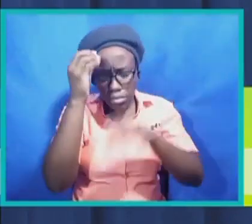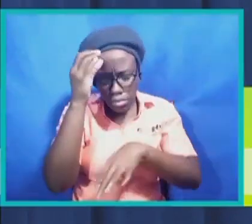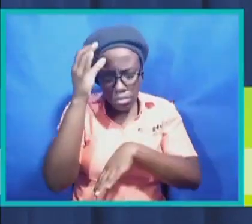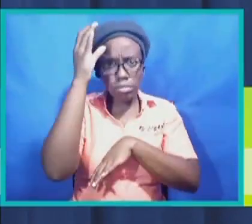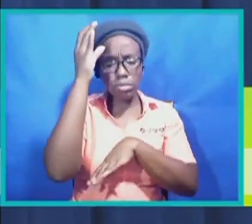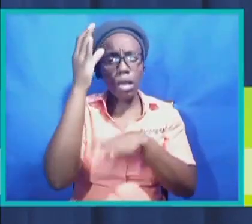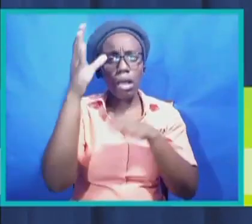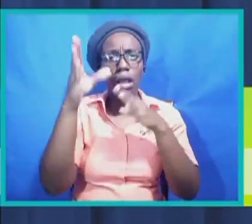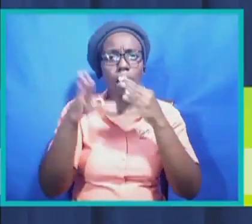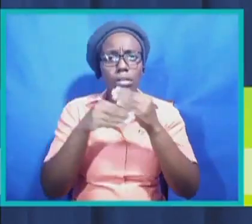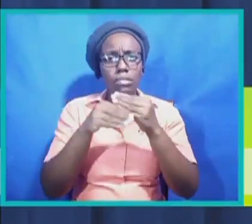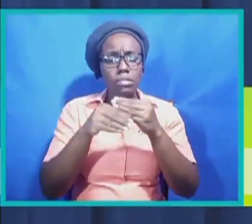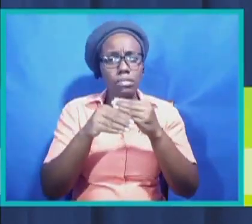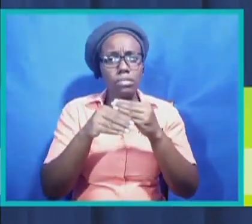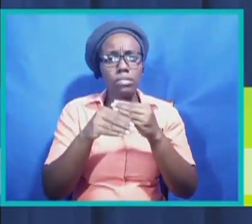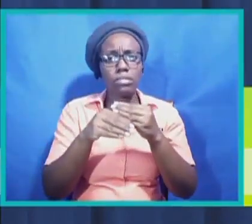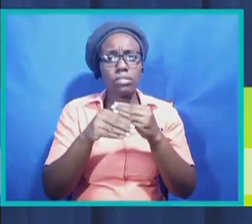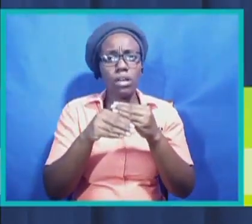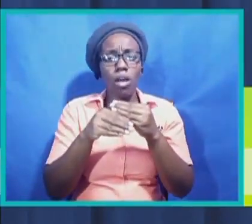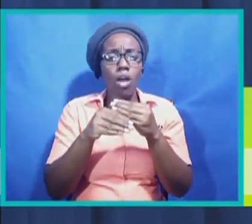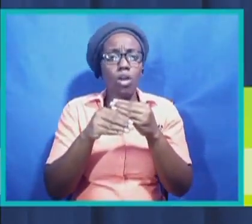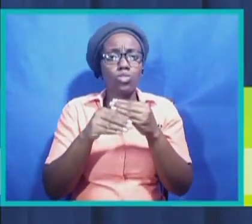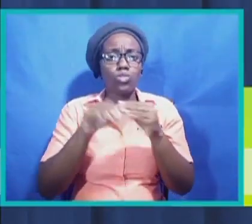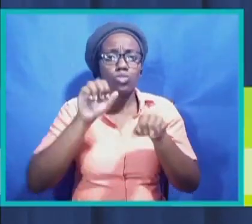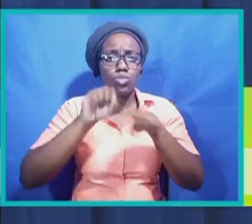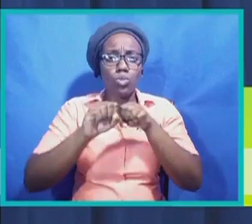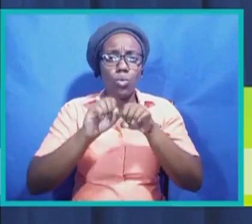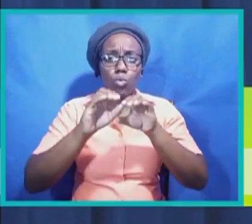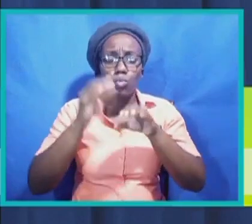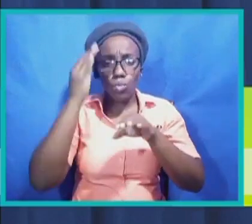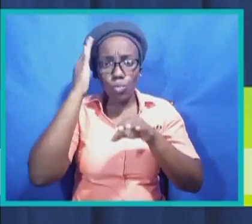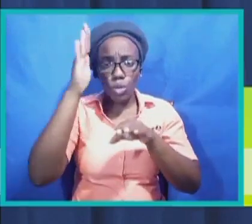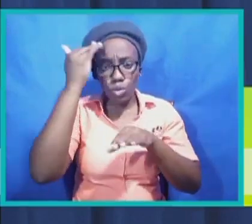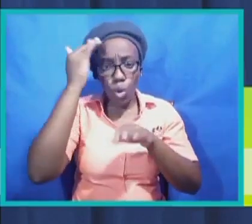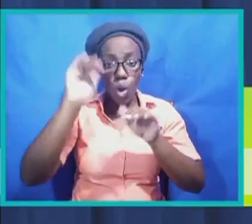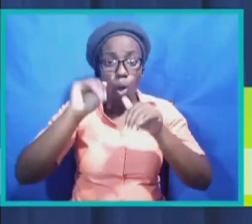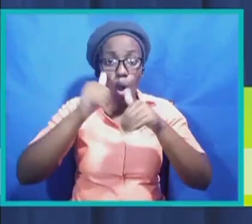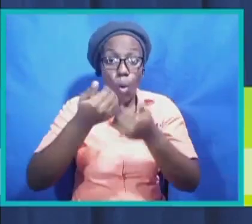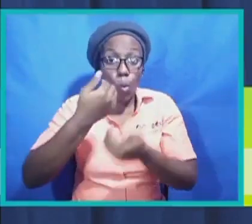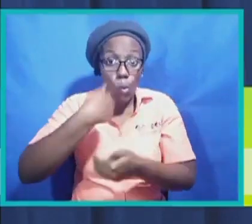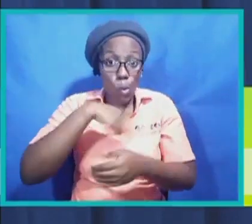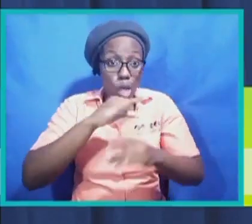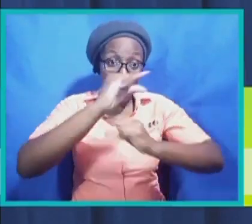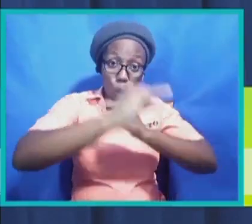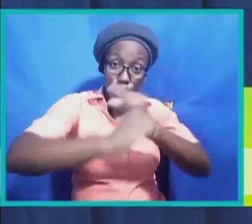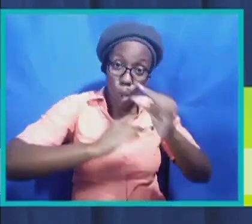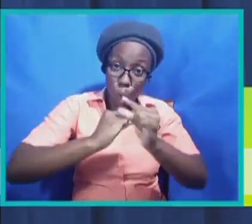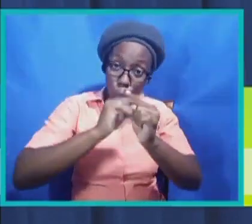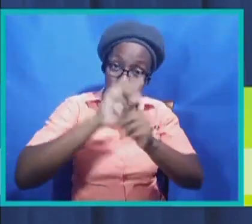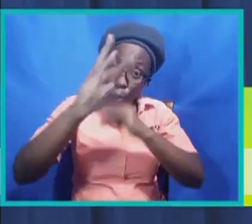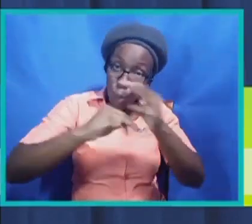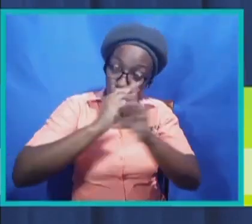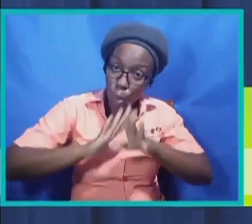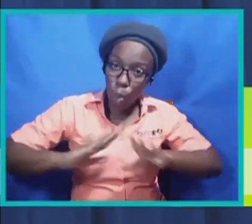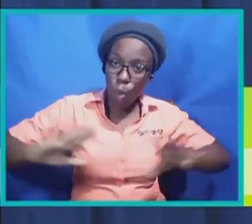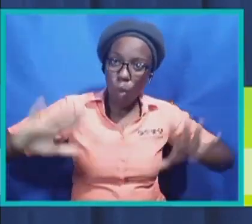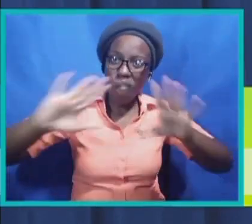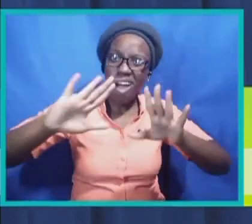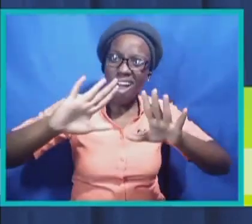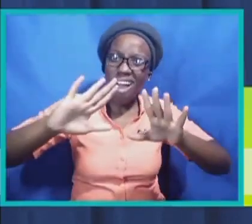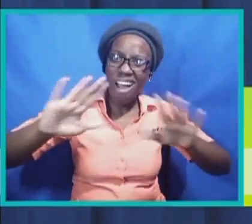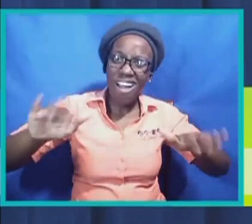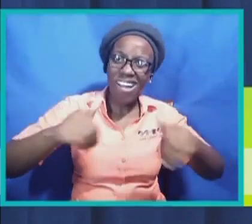global competitiveness. So that is critical, and therefore, in terms of determining what goes into